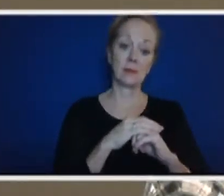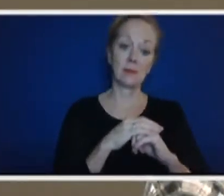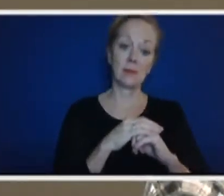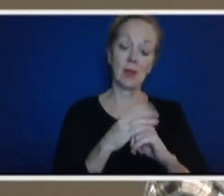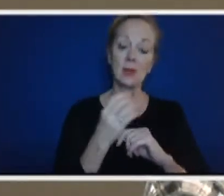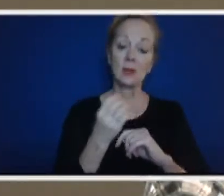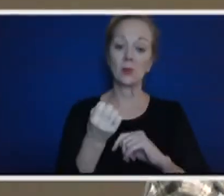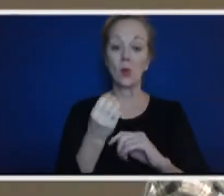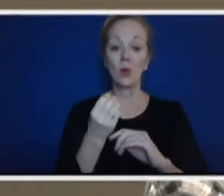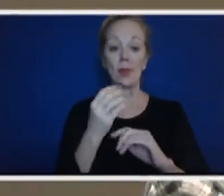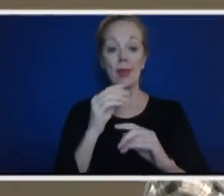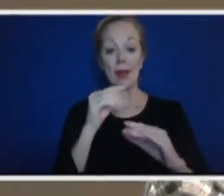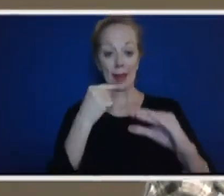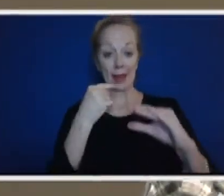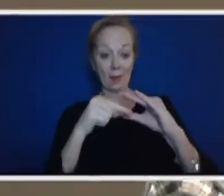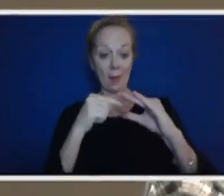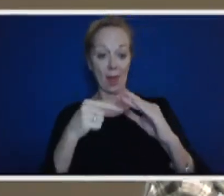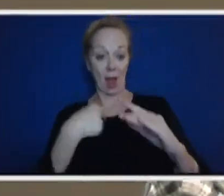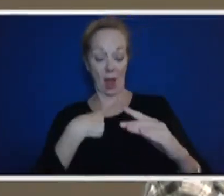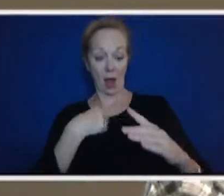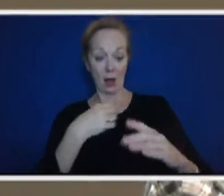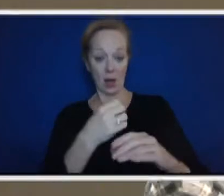so in the email that I received, they